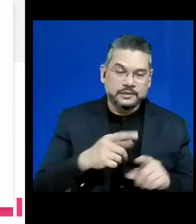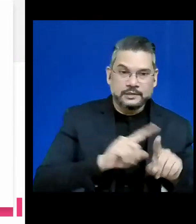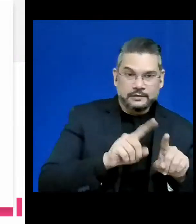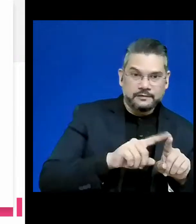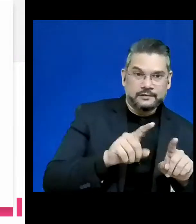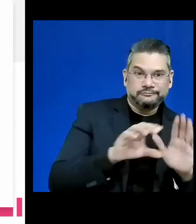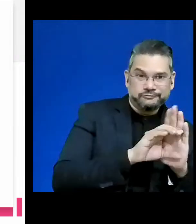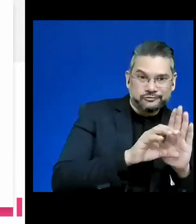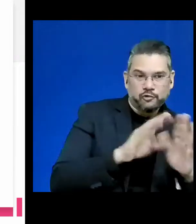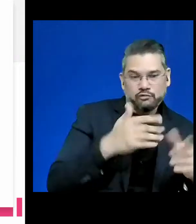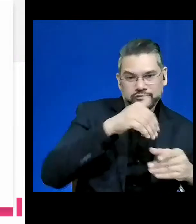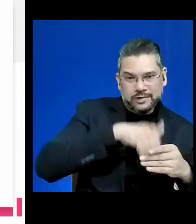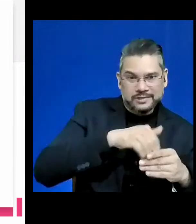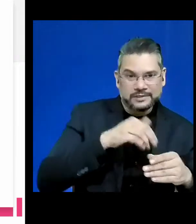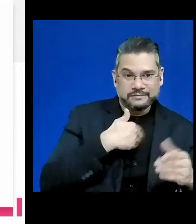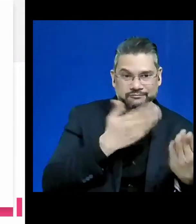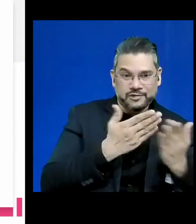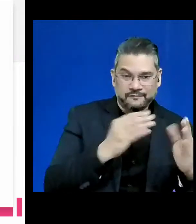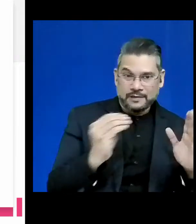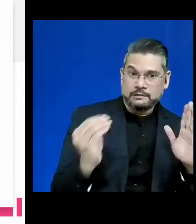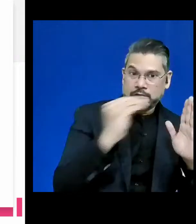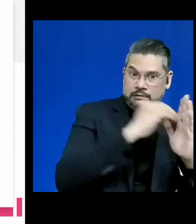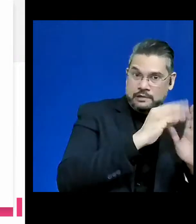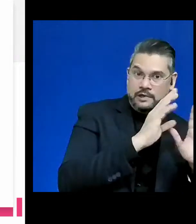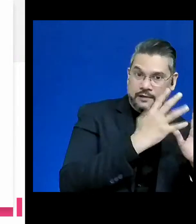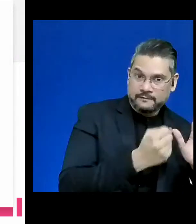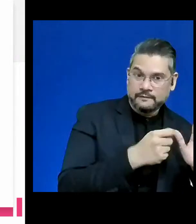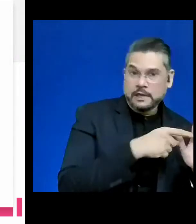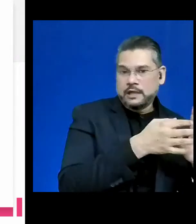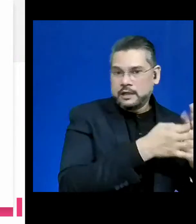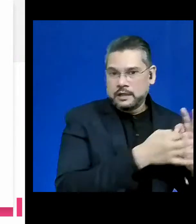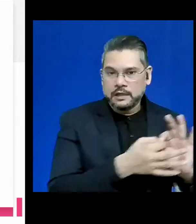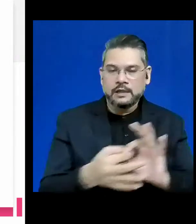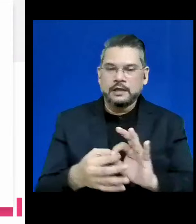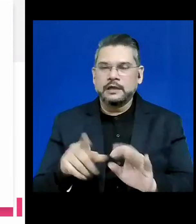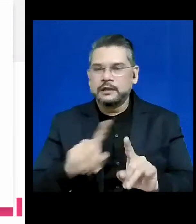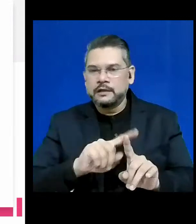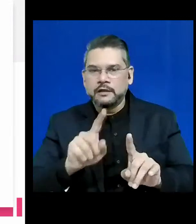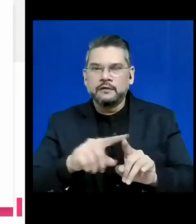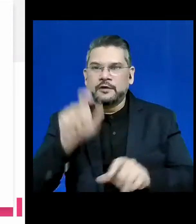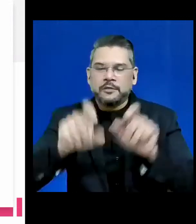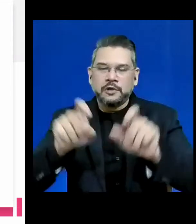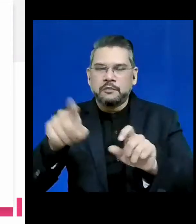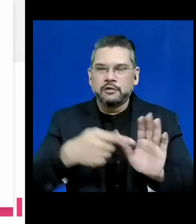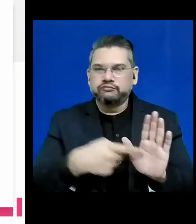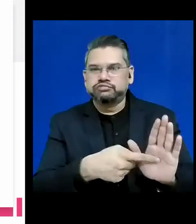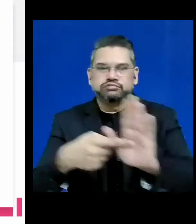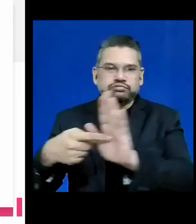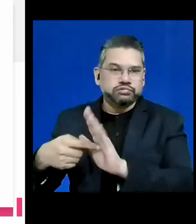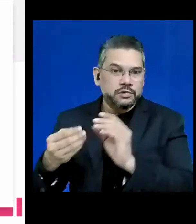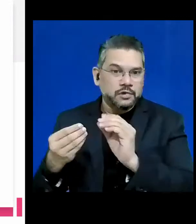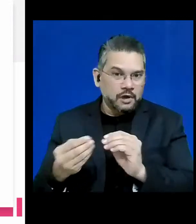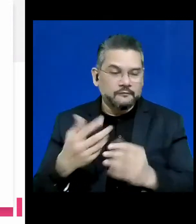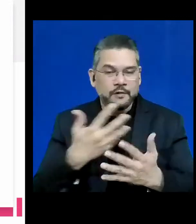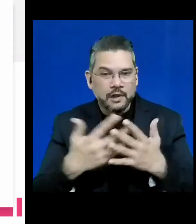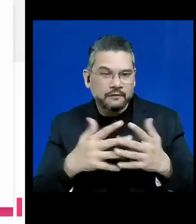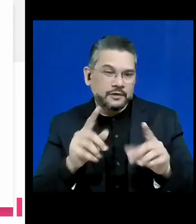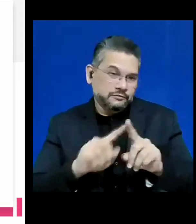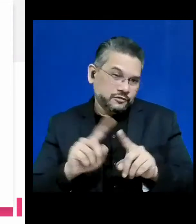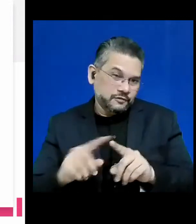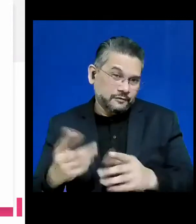server side, so through a database to different users, so a page that supports multiple languages, for